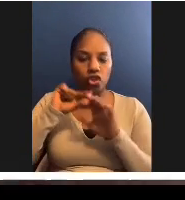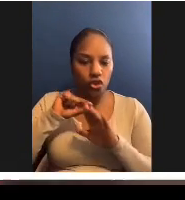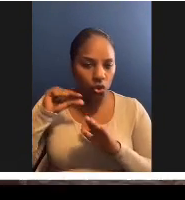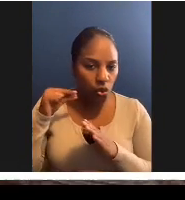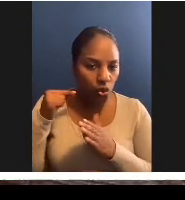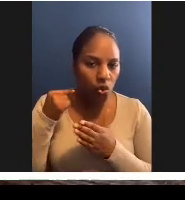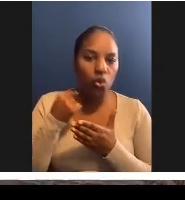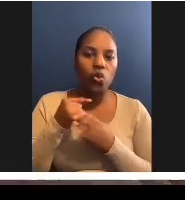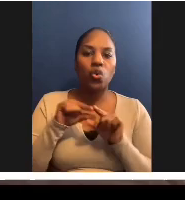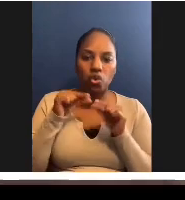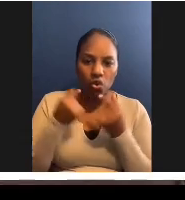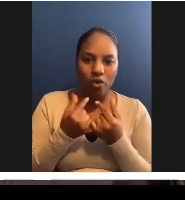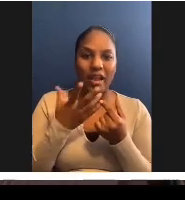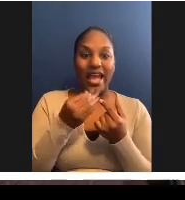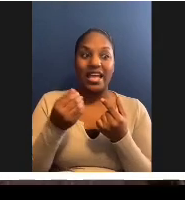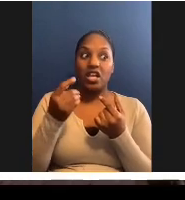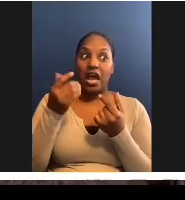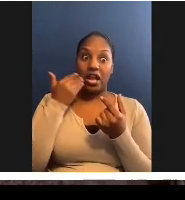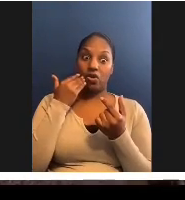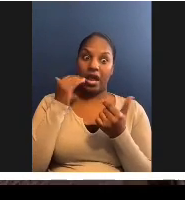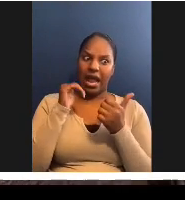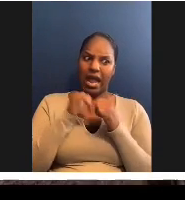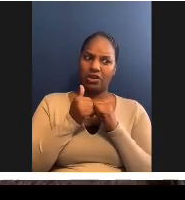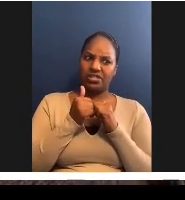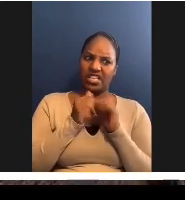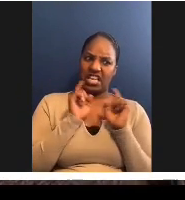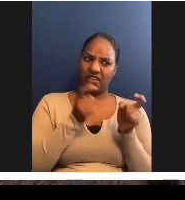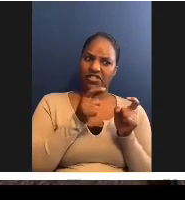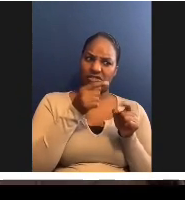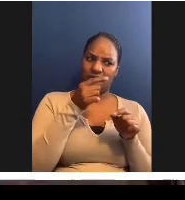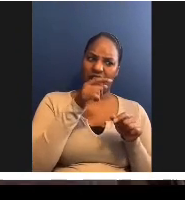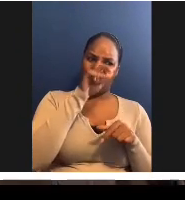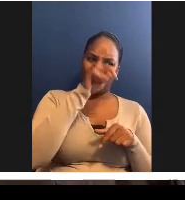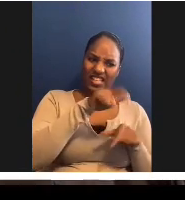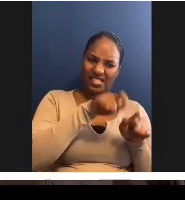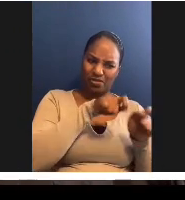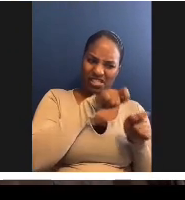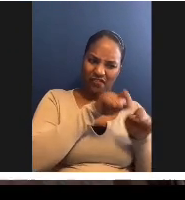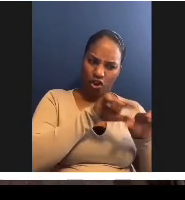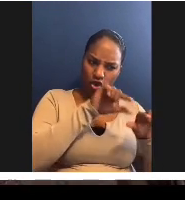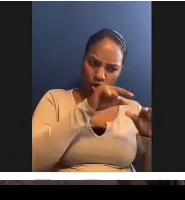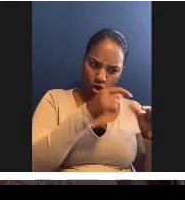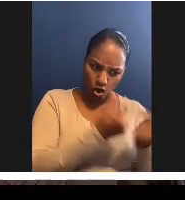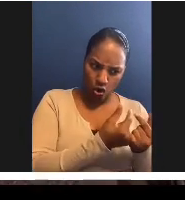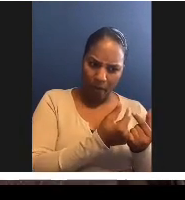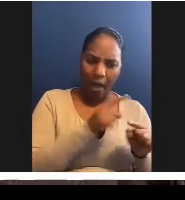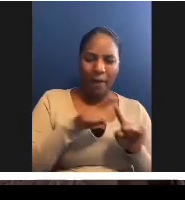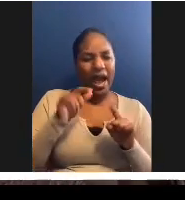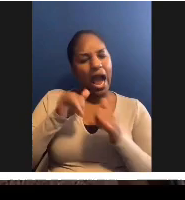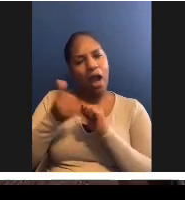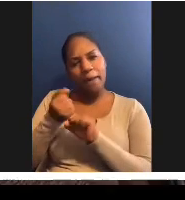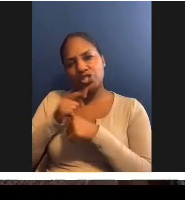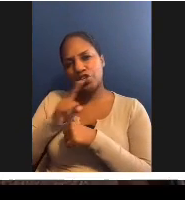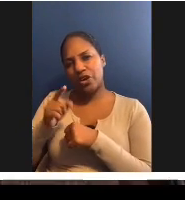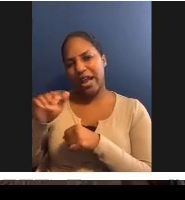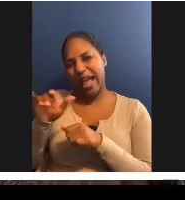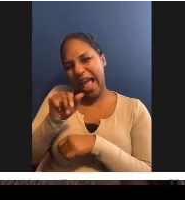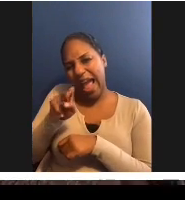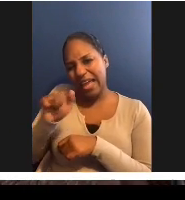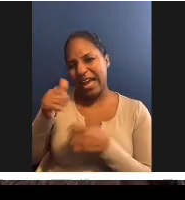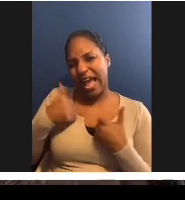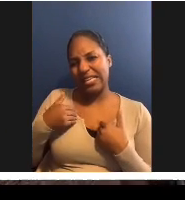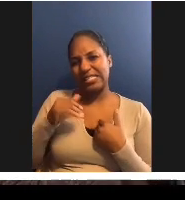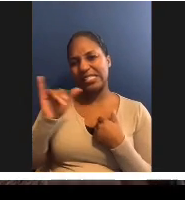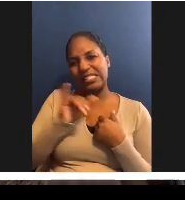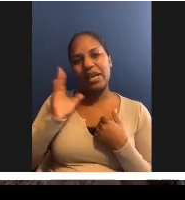this majority of the group, but I wasn't sure how to deliver that experience for Anna. So there's definitely a moment, I can't say it's a proud